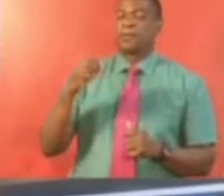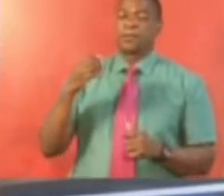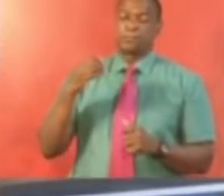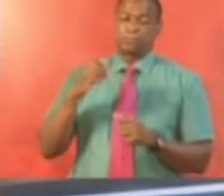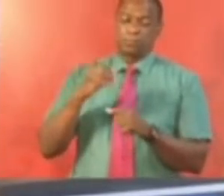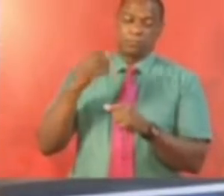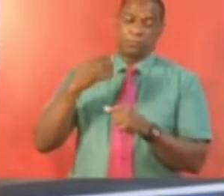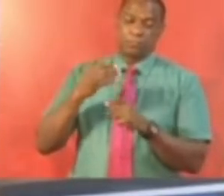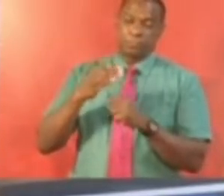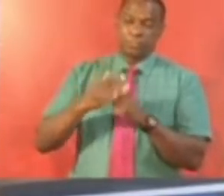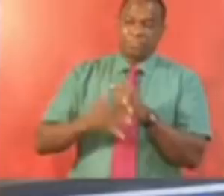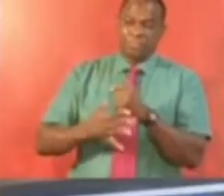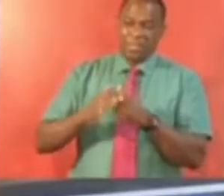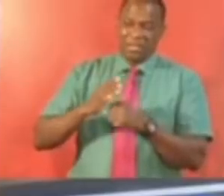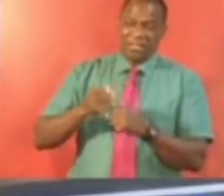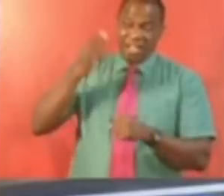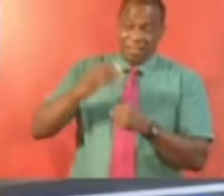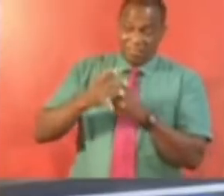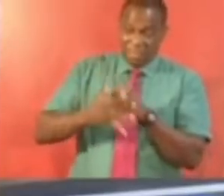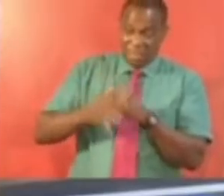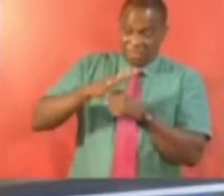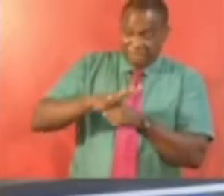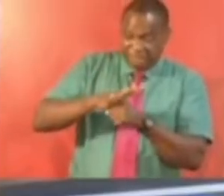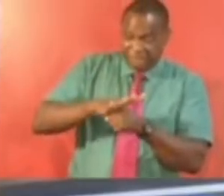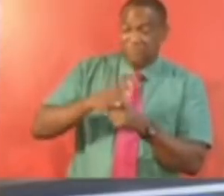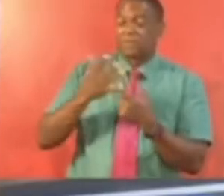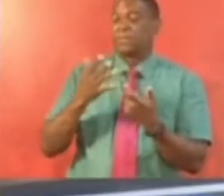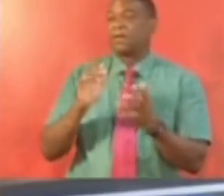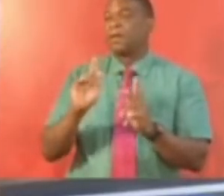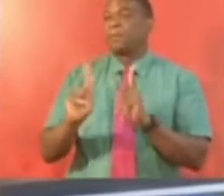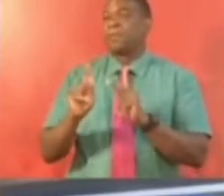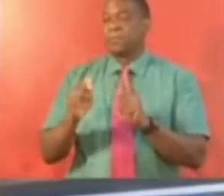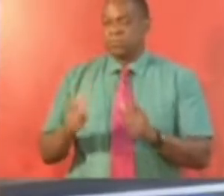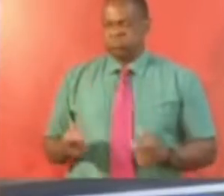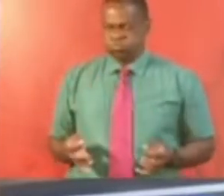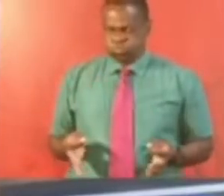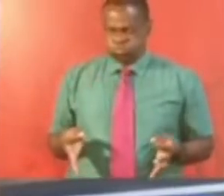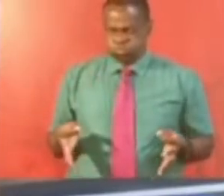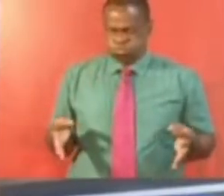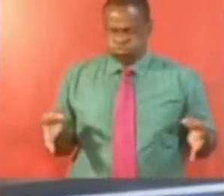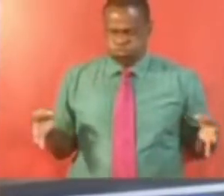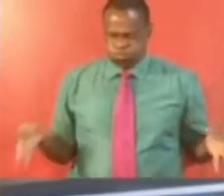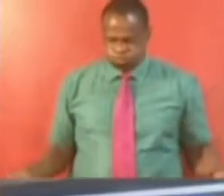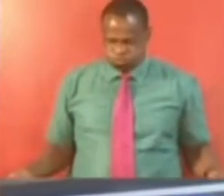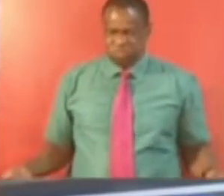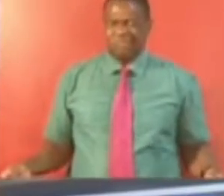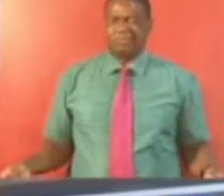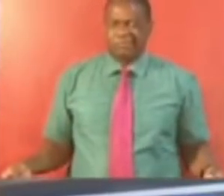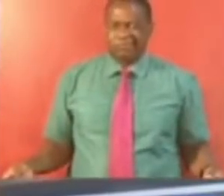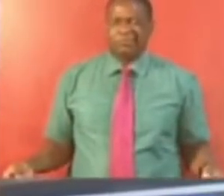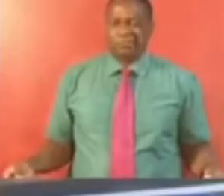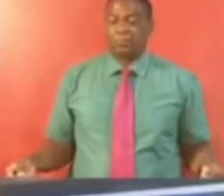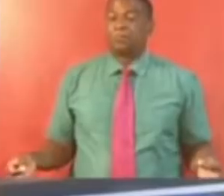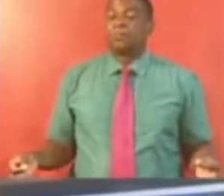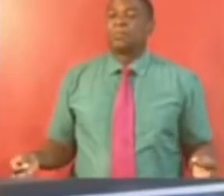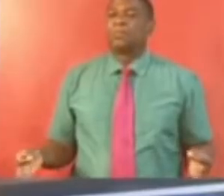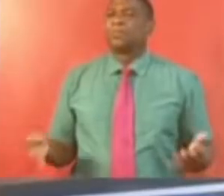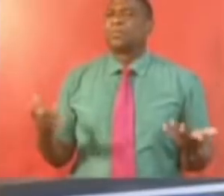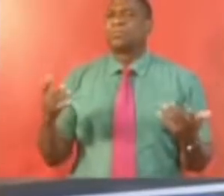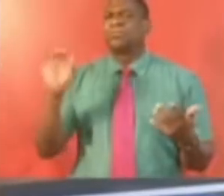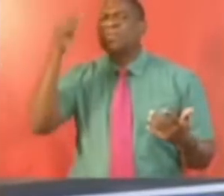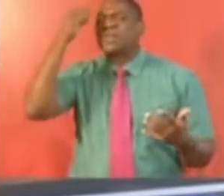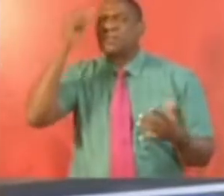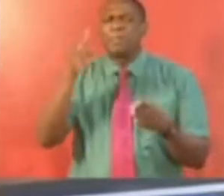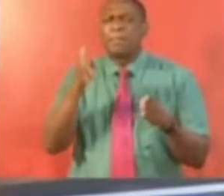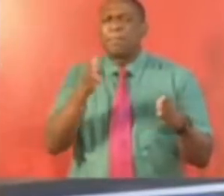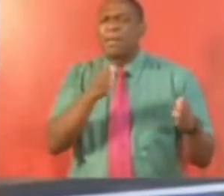few. What is the local national plan going forward at this time on our local NCD's response, which can